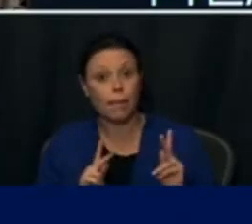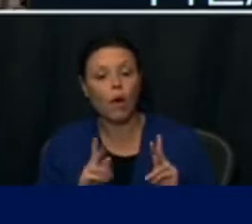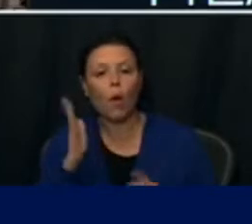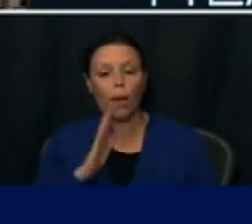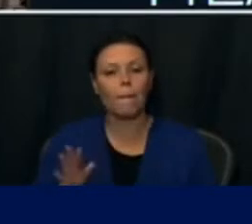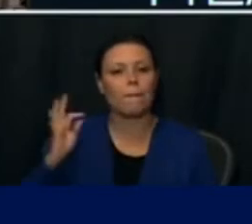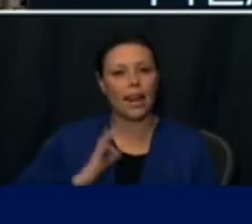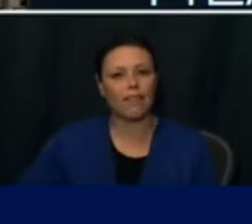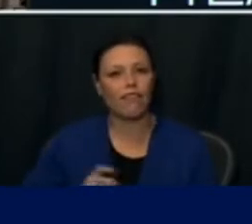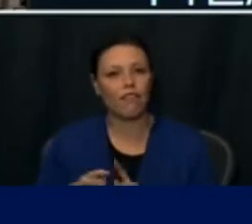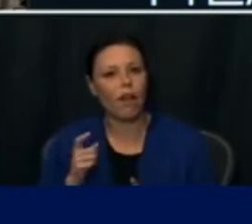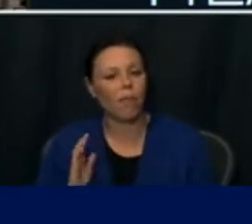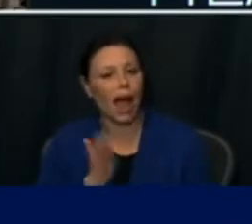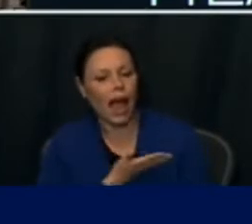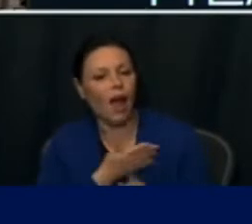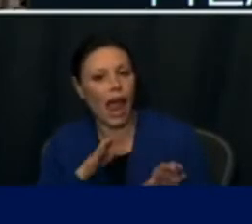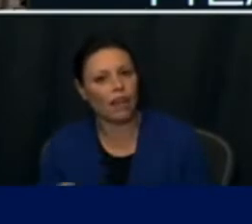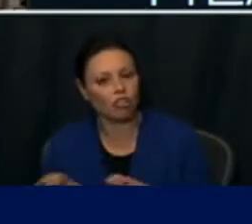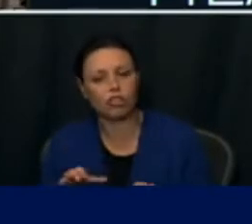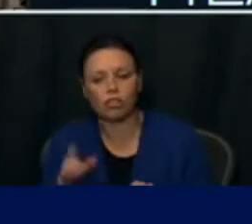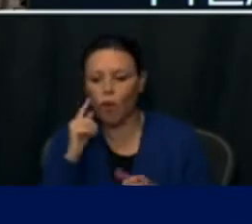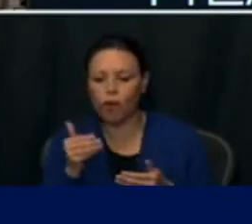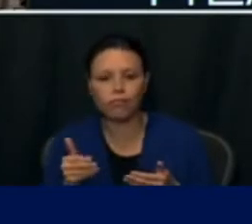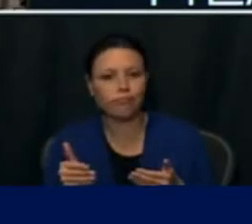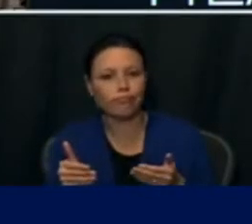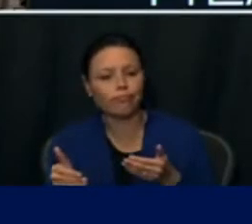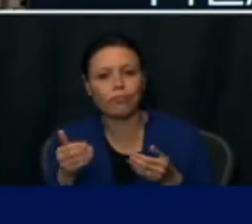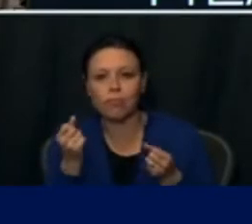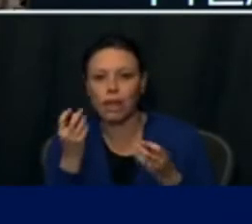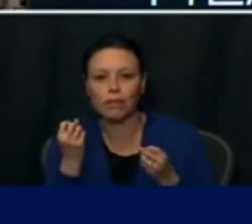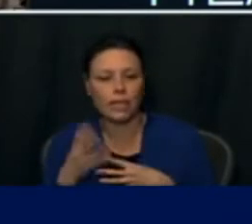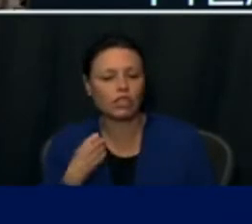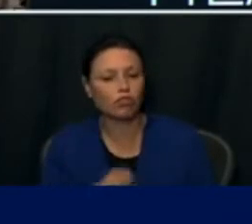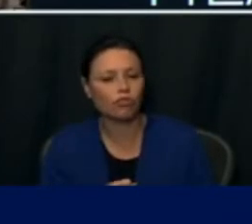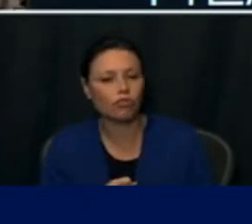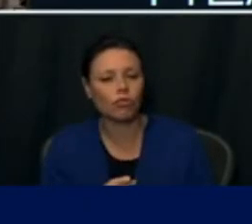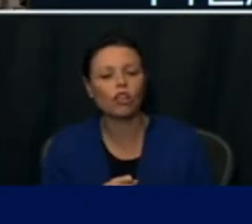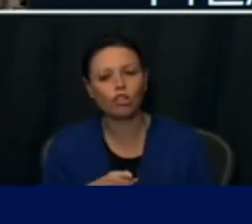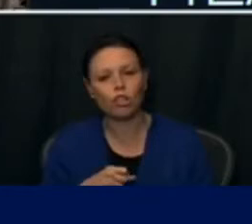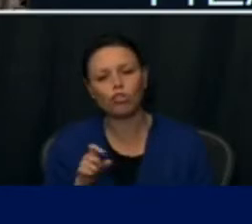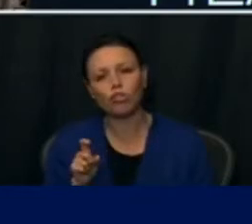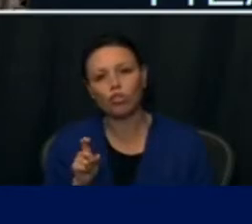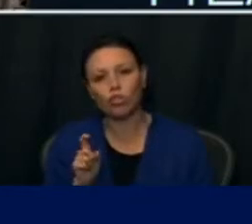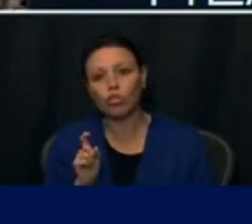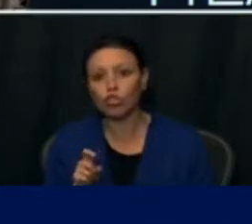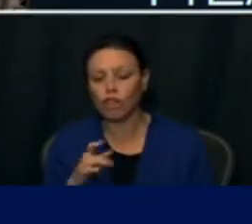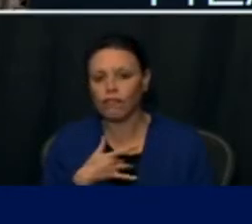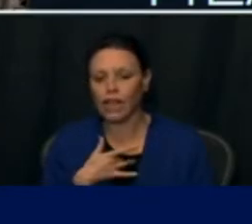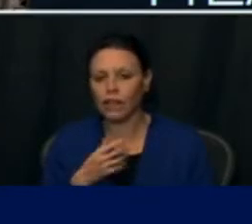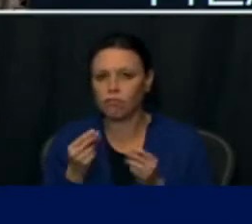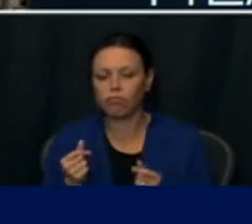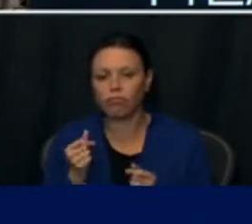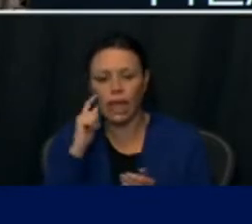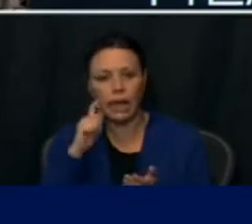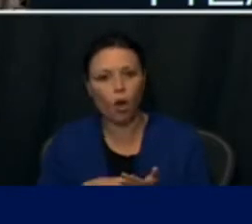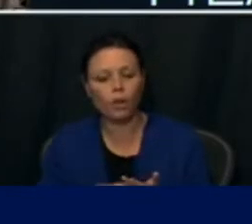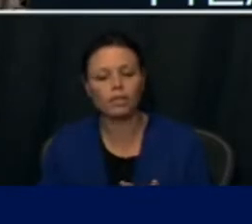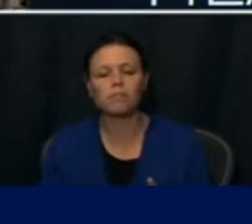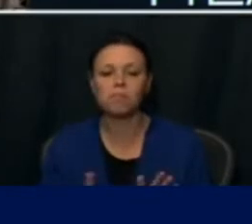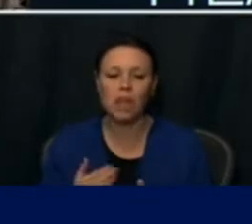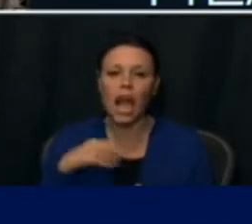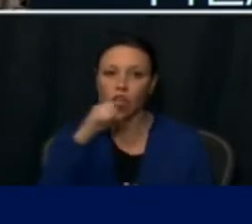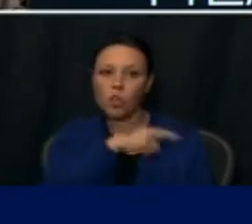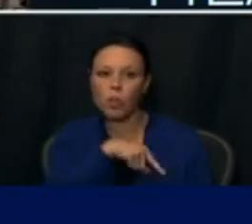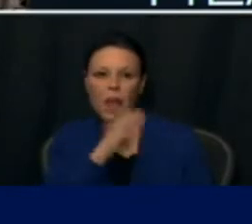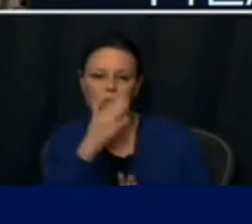benefit from our actions for many many decades and it should be very immediate now I presume they'll Sue